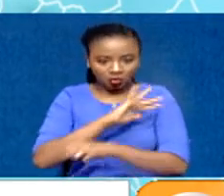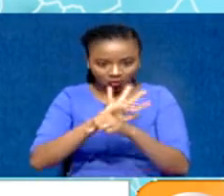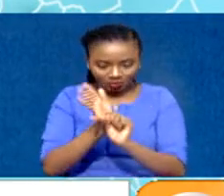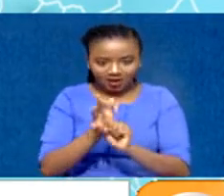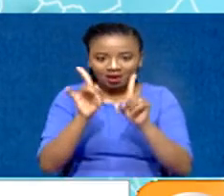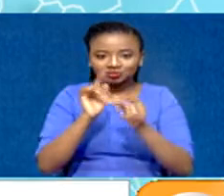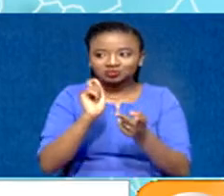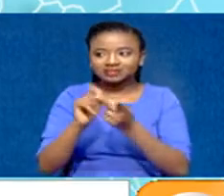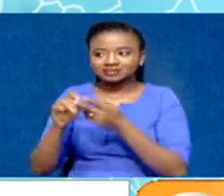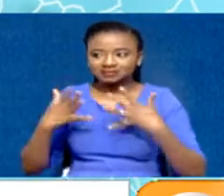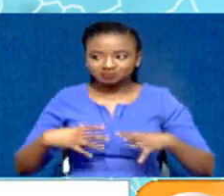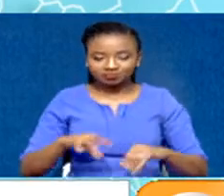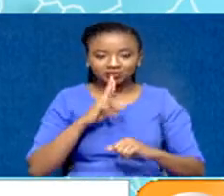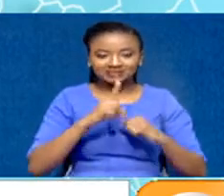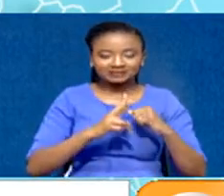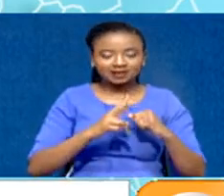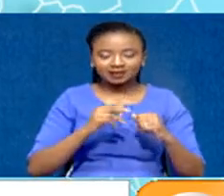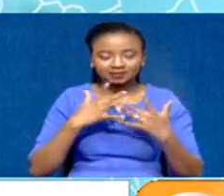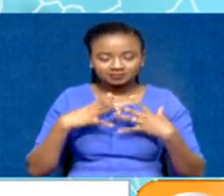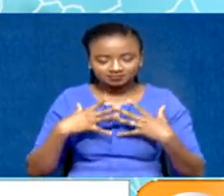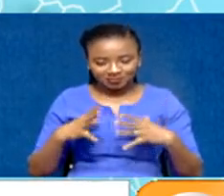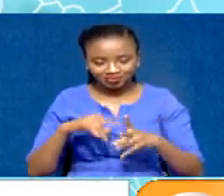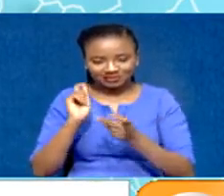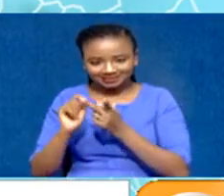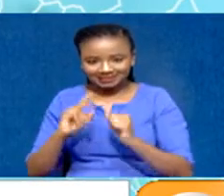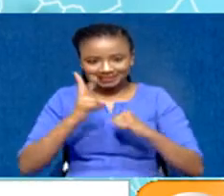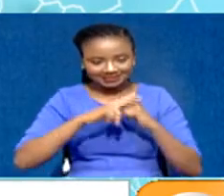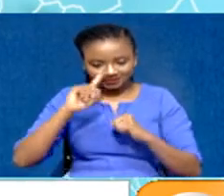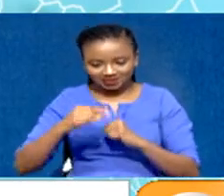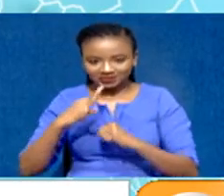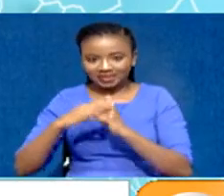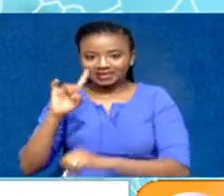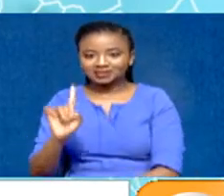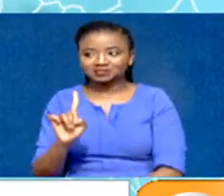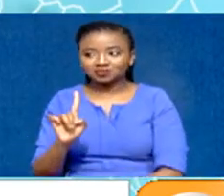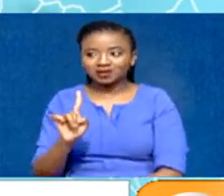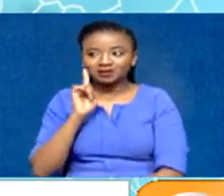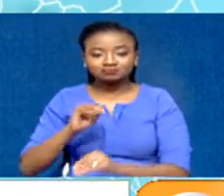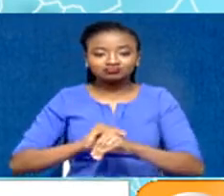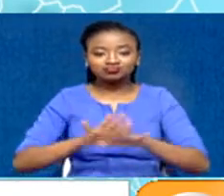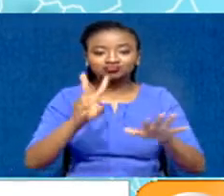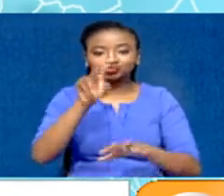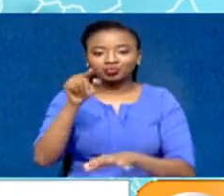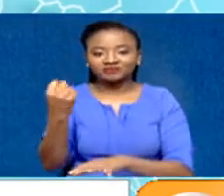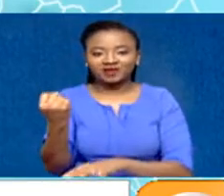sampuli 7,091. Hilo likiashiria 2.5% ya kiwango cha maambukizi. Raquel Mwigai, Runinga Citizen.